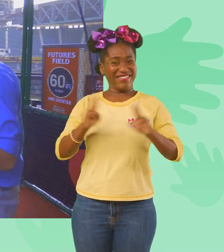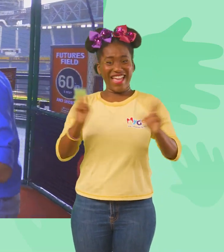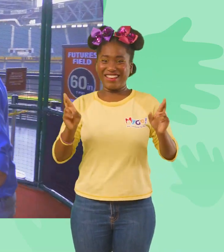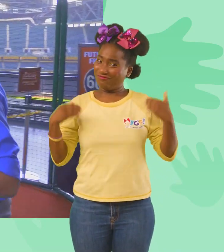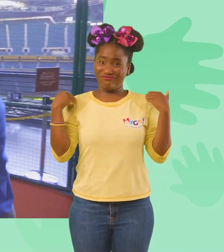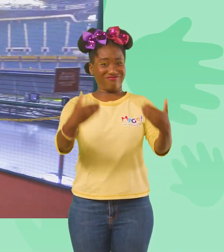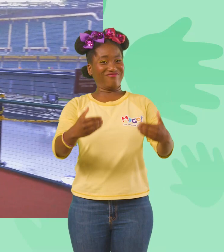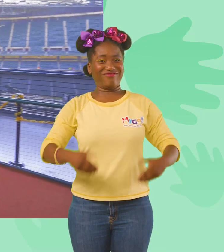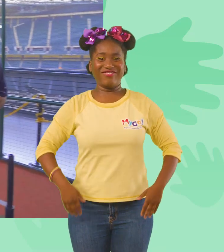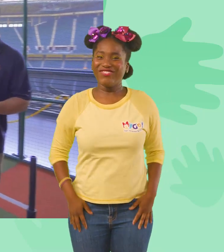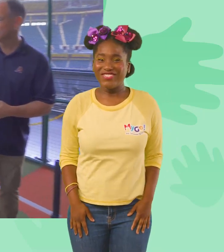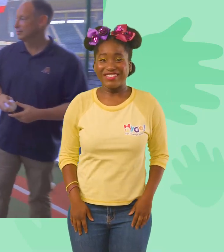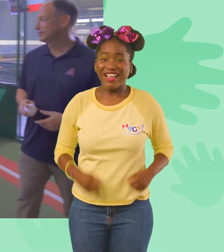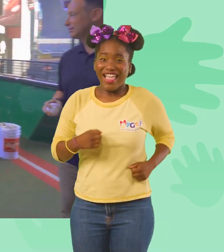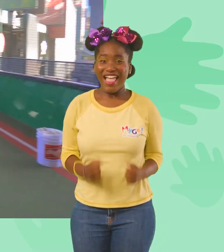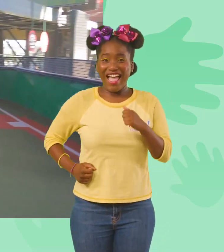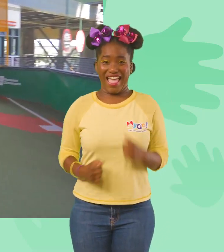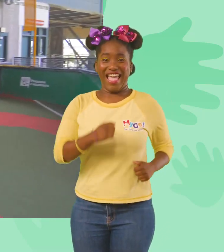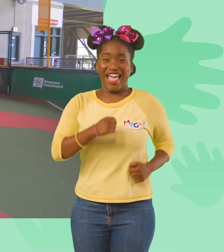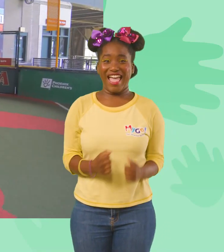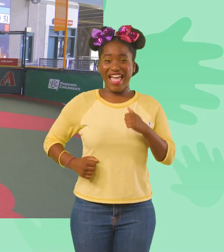Okay. Go out there. Okay.